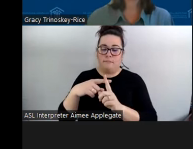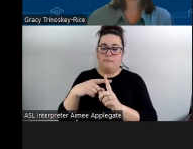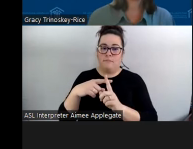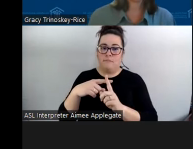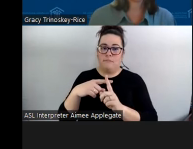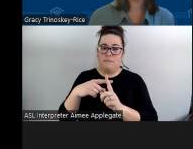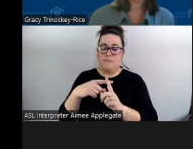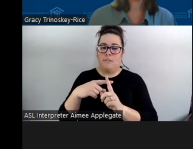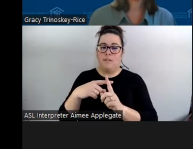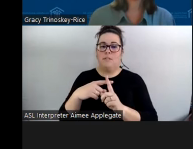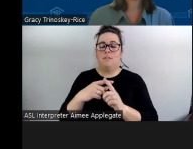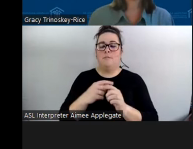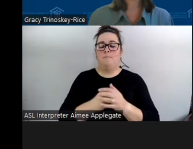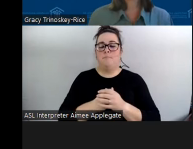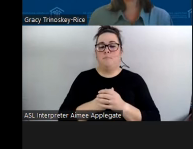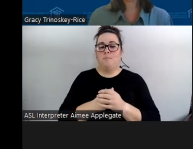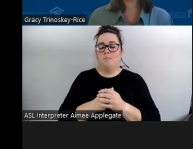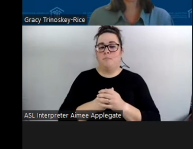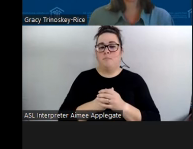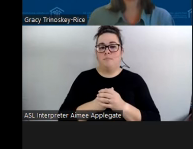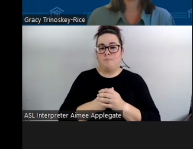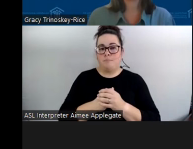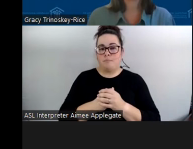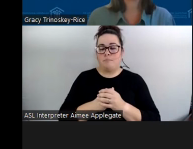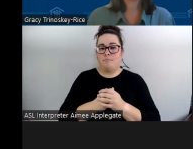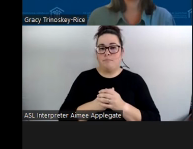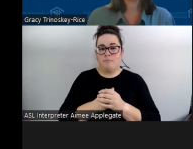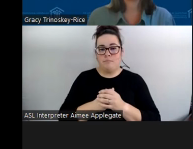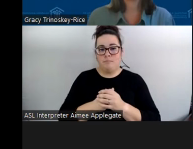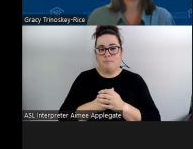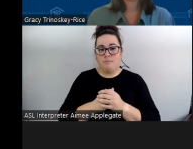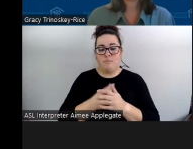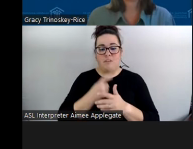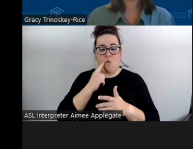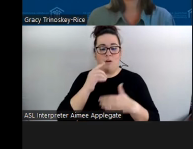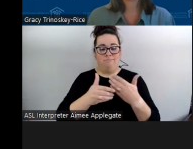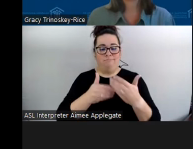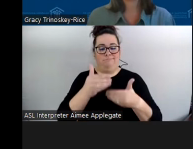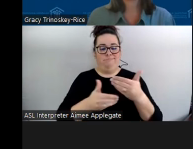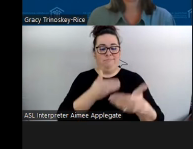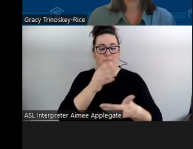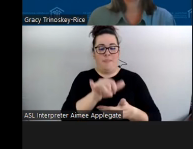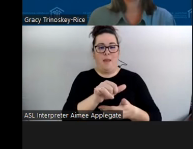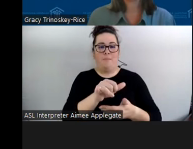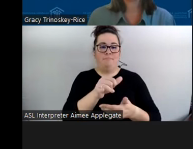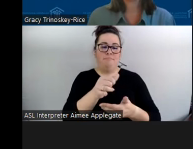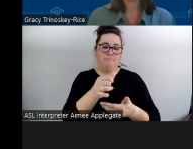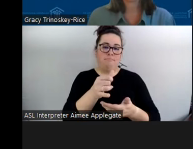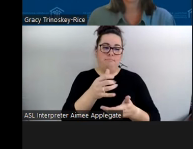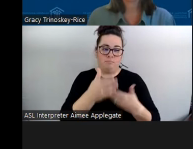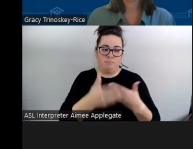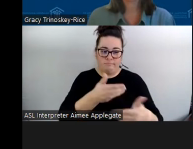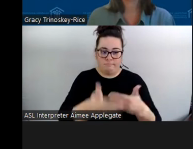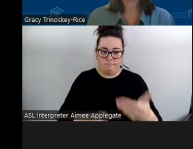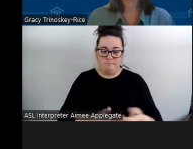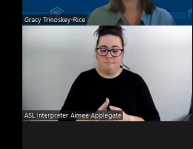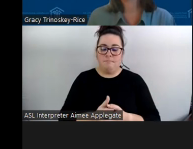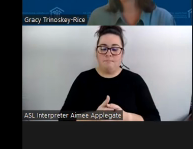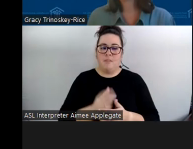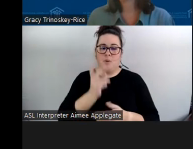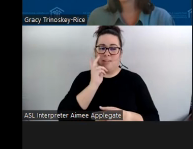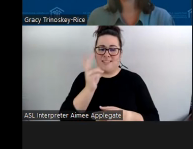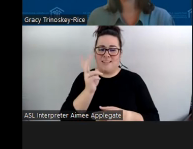facilitate the renewal process, recently CMS, and this is actually on the right over here on this slide, so I'm going